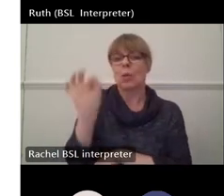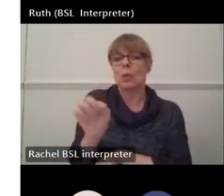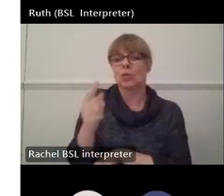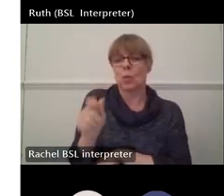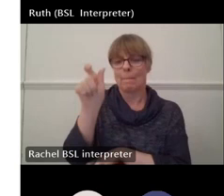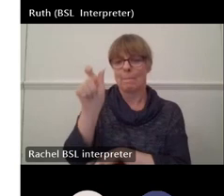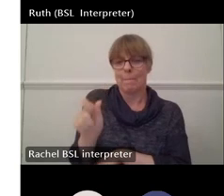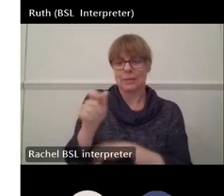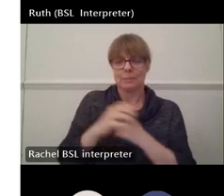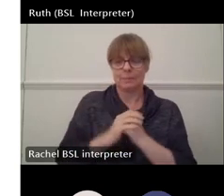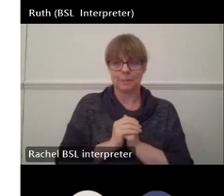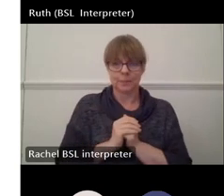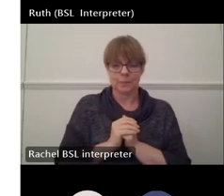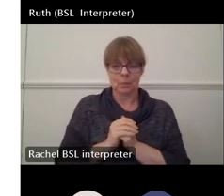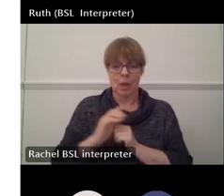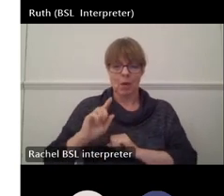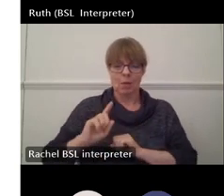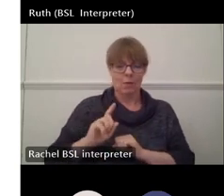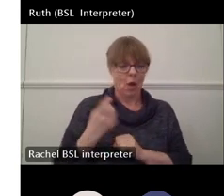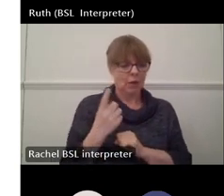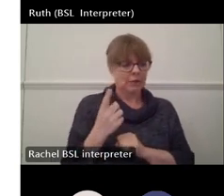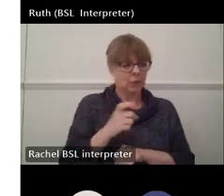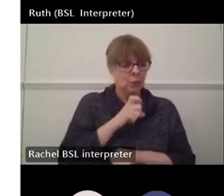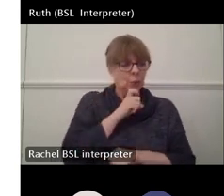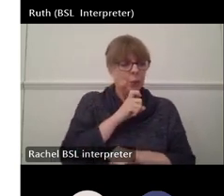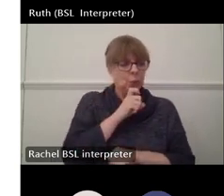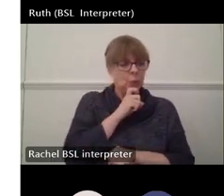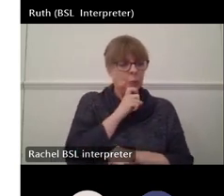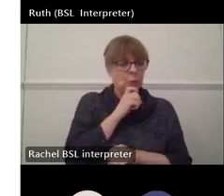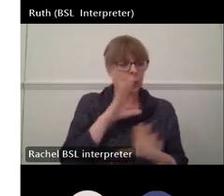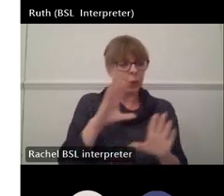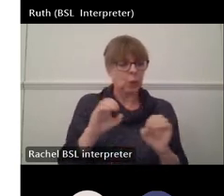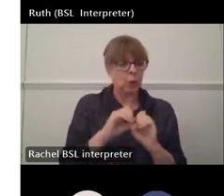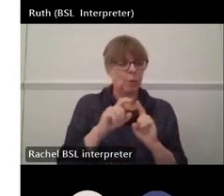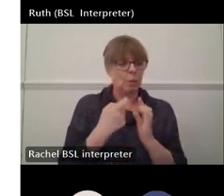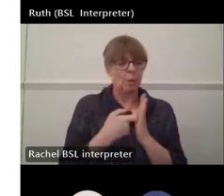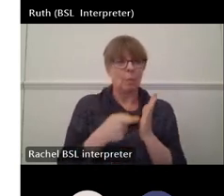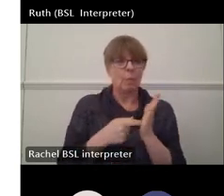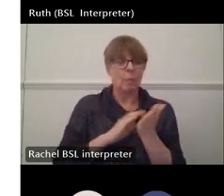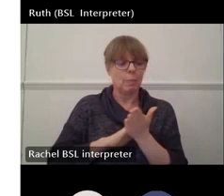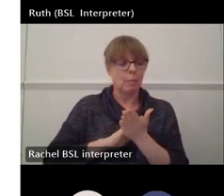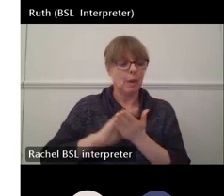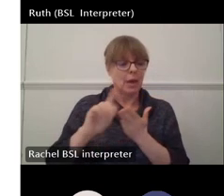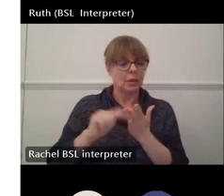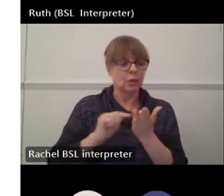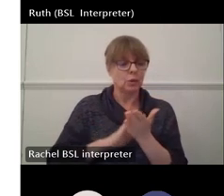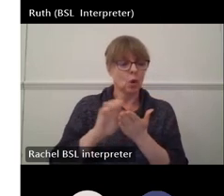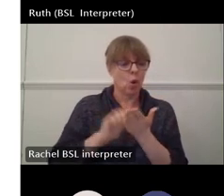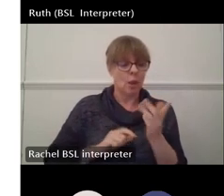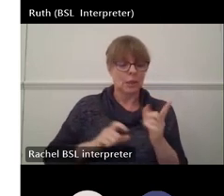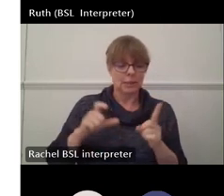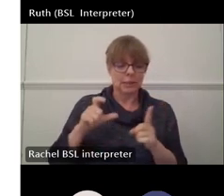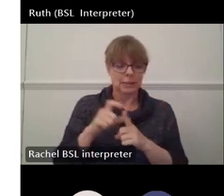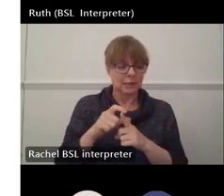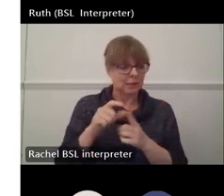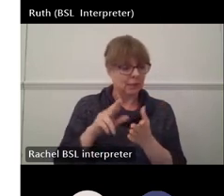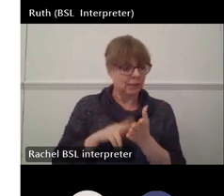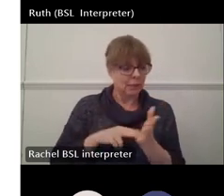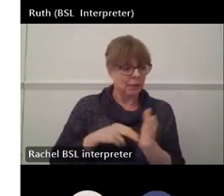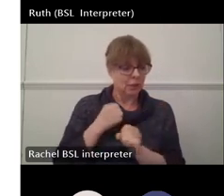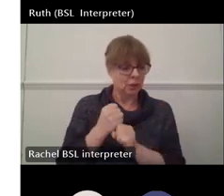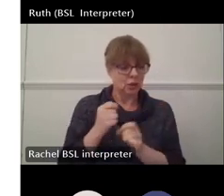welcome Berthold Engida, who is sitting here and is going to be talking about his experience. So over to you. Hi